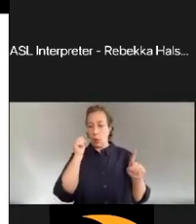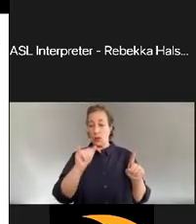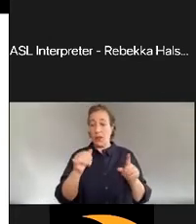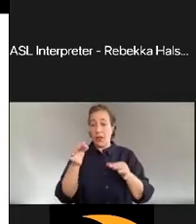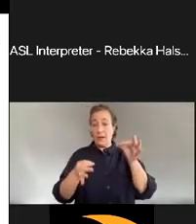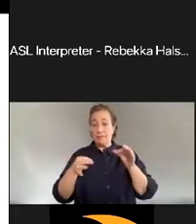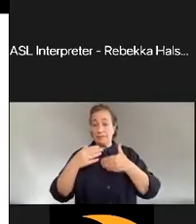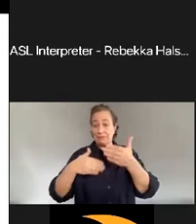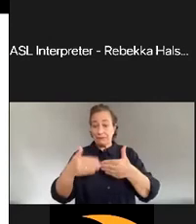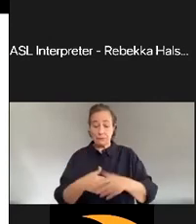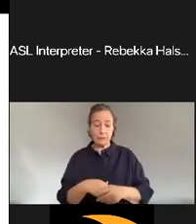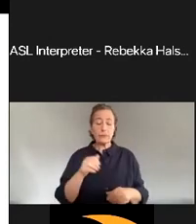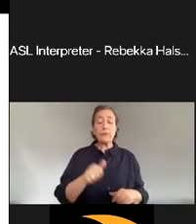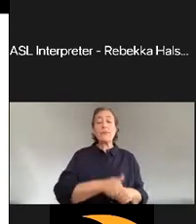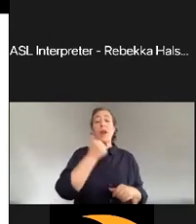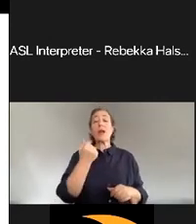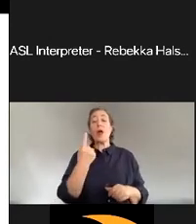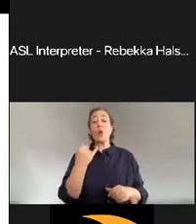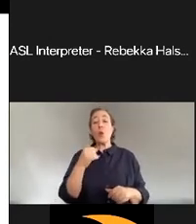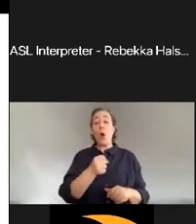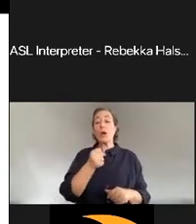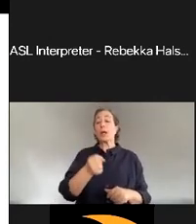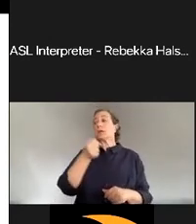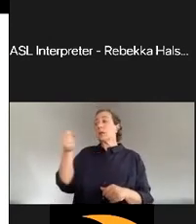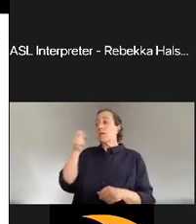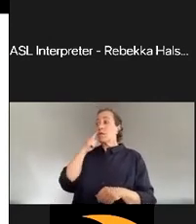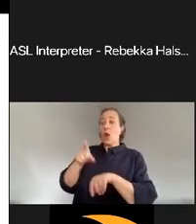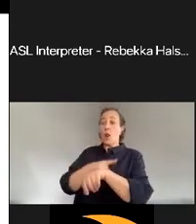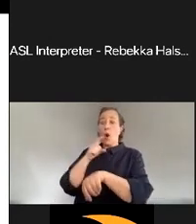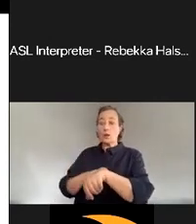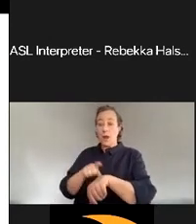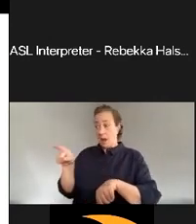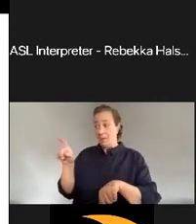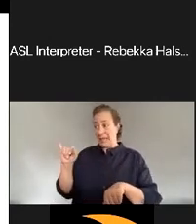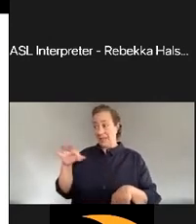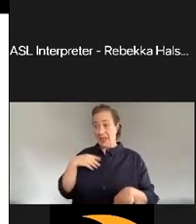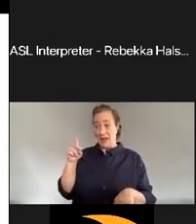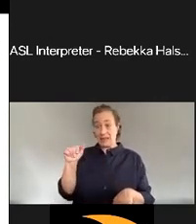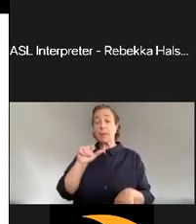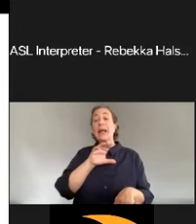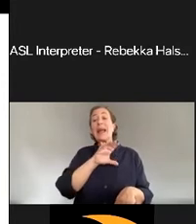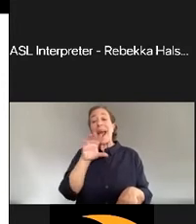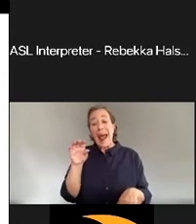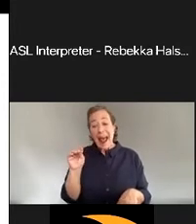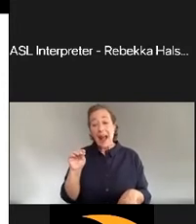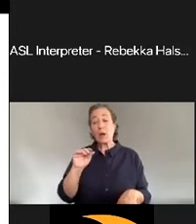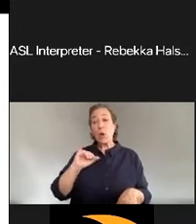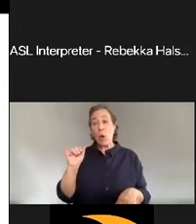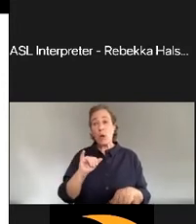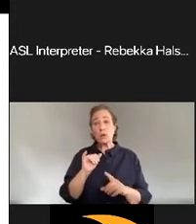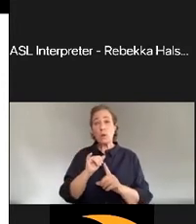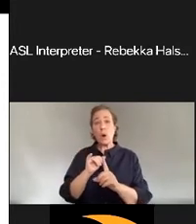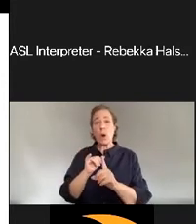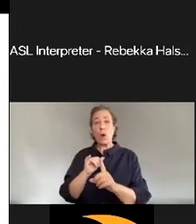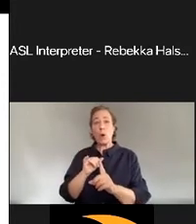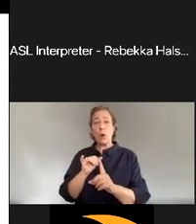is prolonged detention of kids with disabilities, and also denial of release of kids to sponsors with disabilities. And I'll go